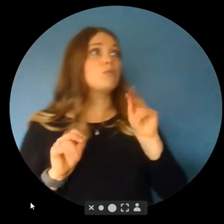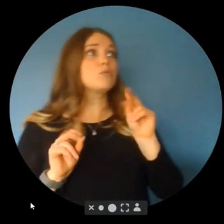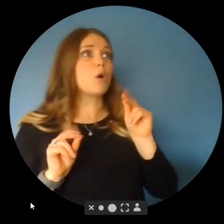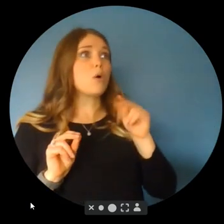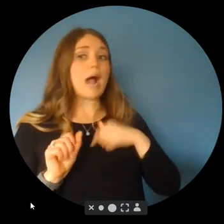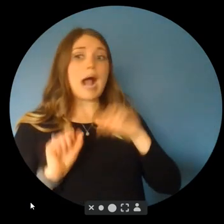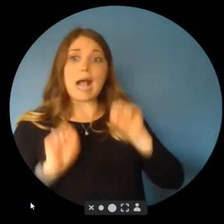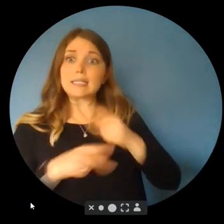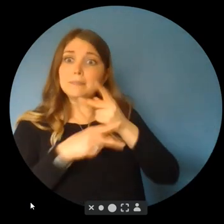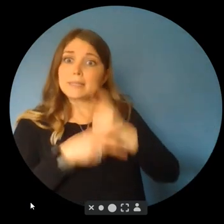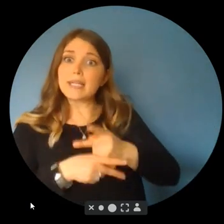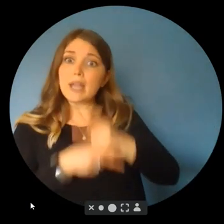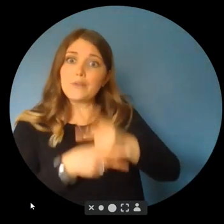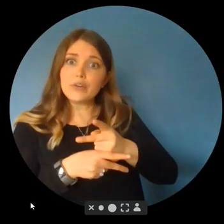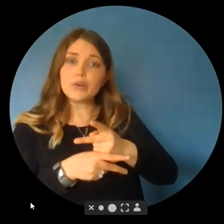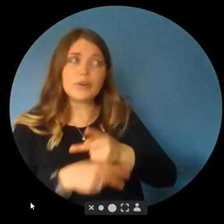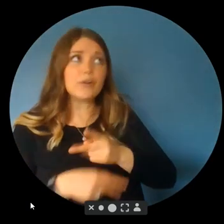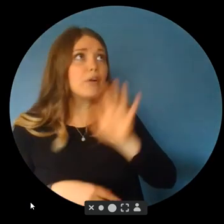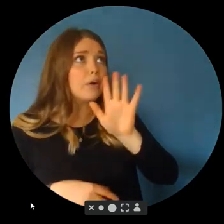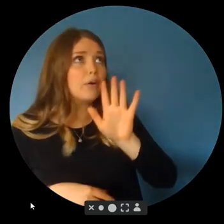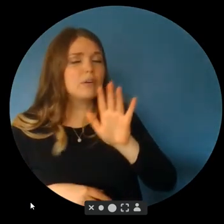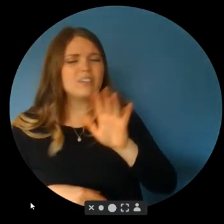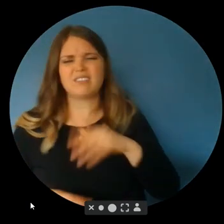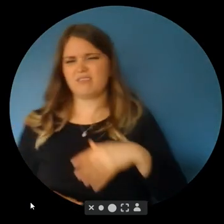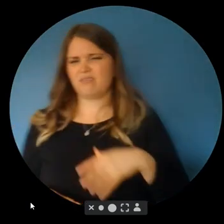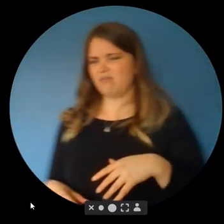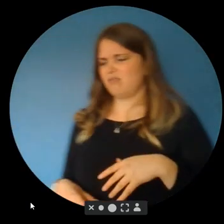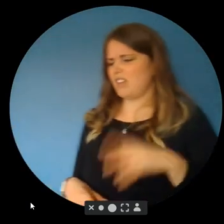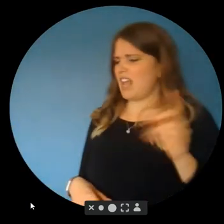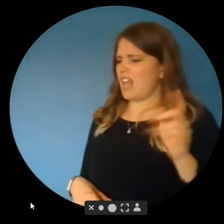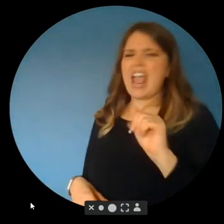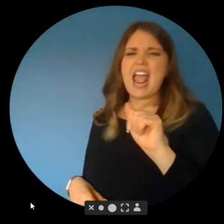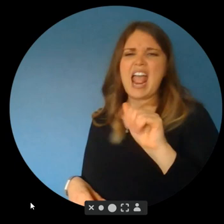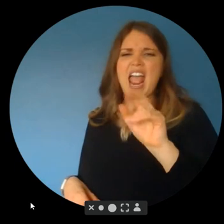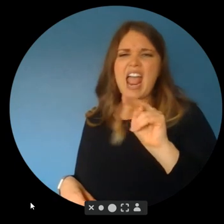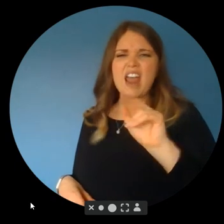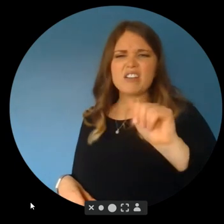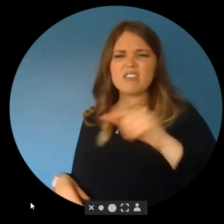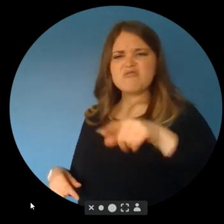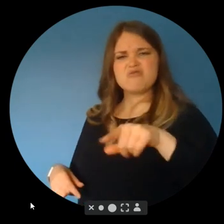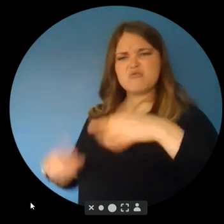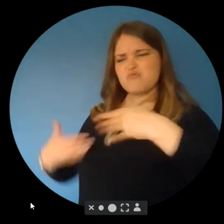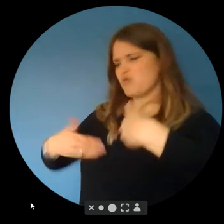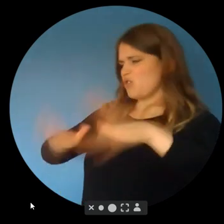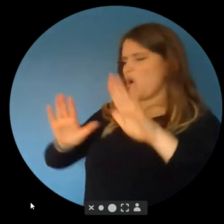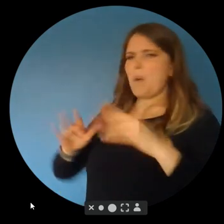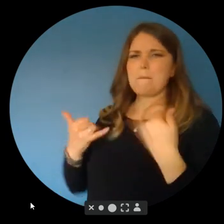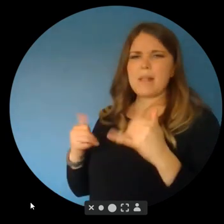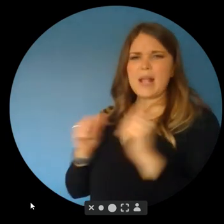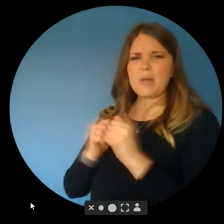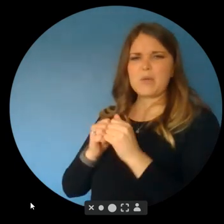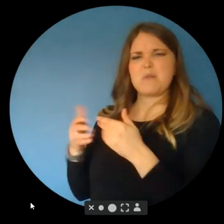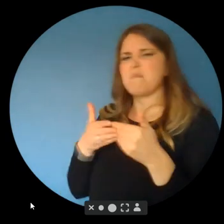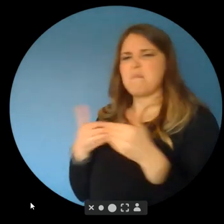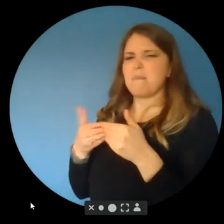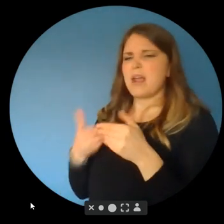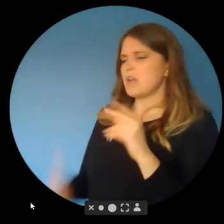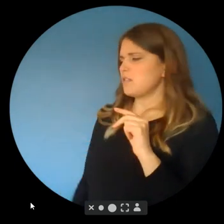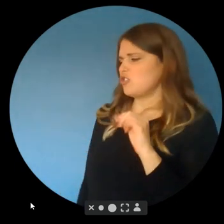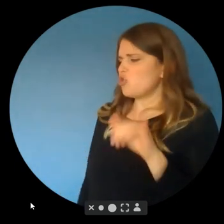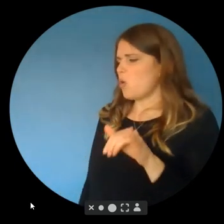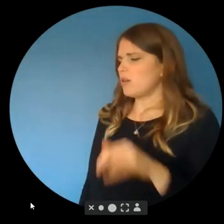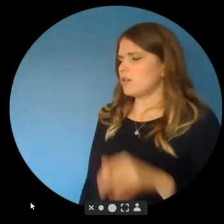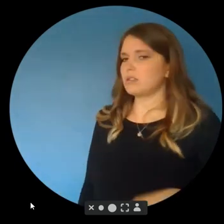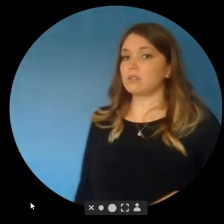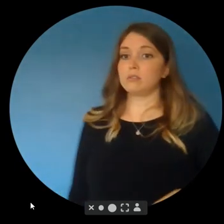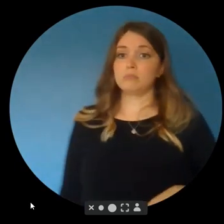said. Go play with your baby toys, Anna. Oh, no. Look at Anna's